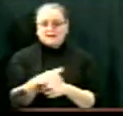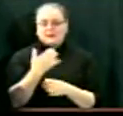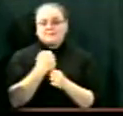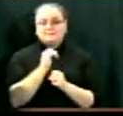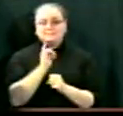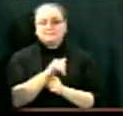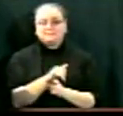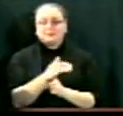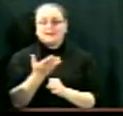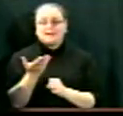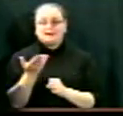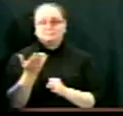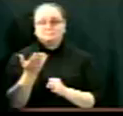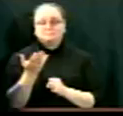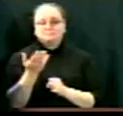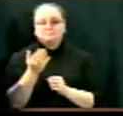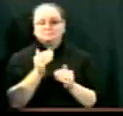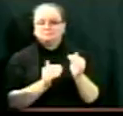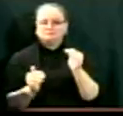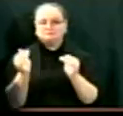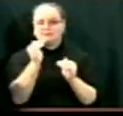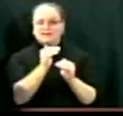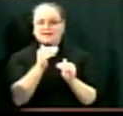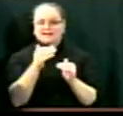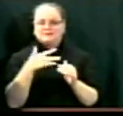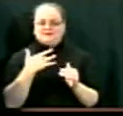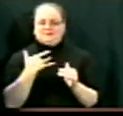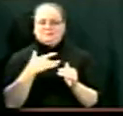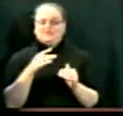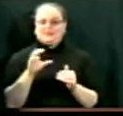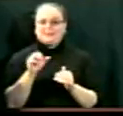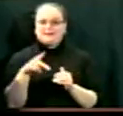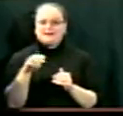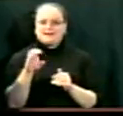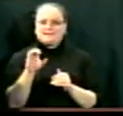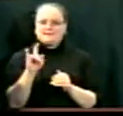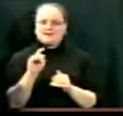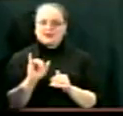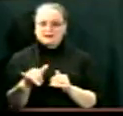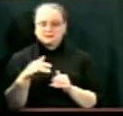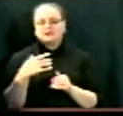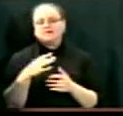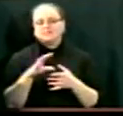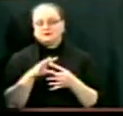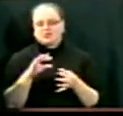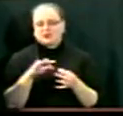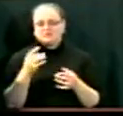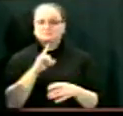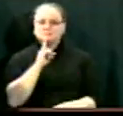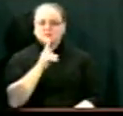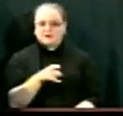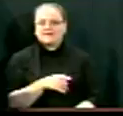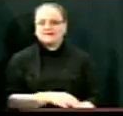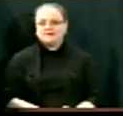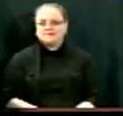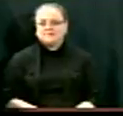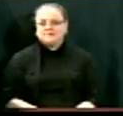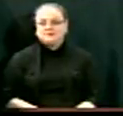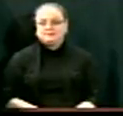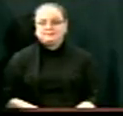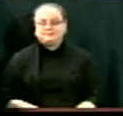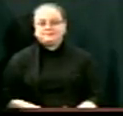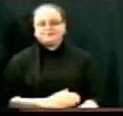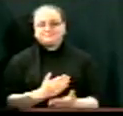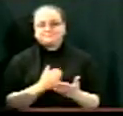that elevated sense of capacity and elevated sense of competency a reality. And so part of